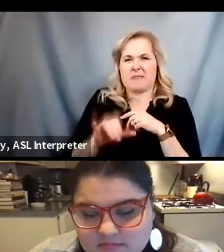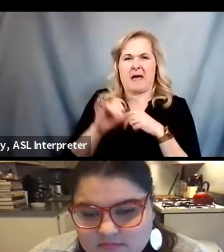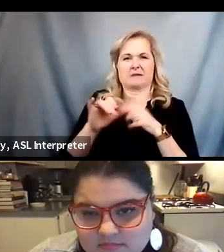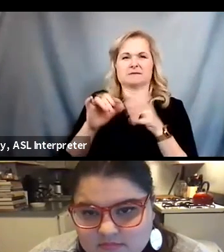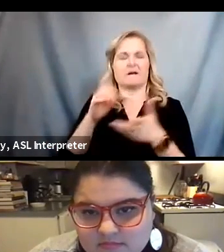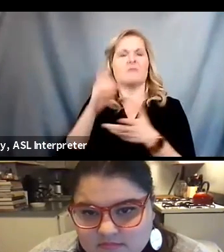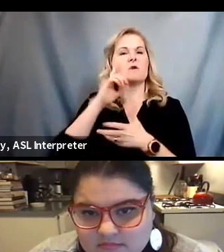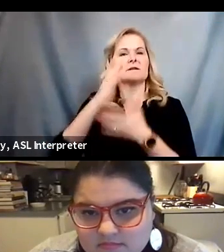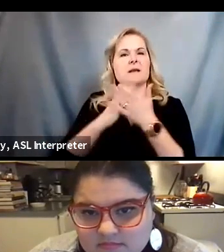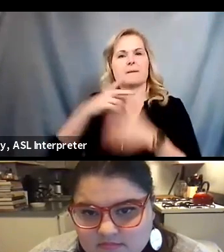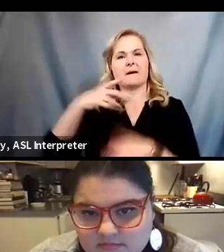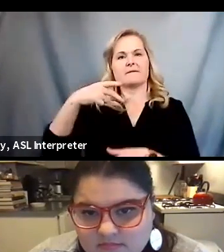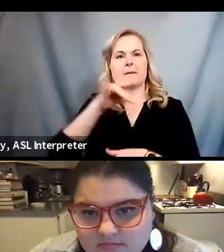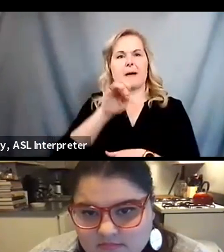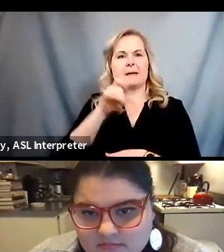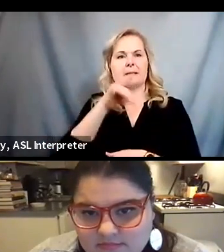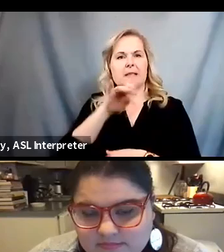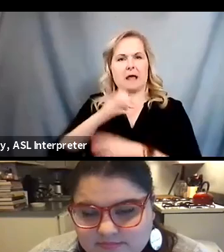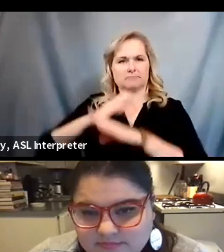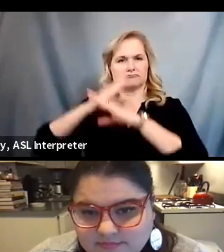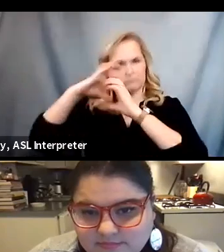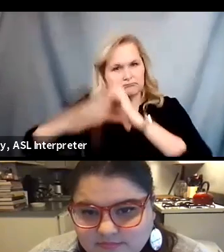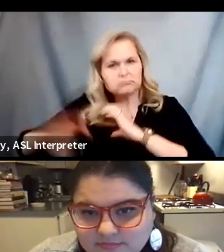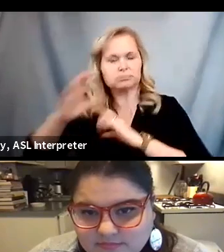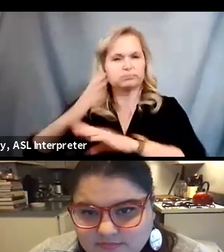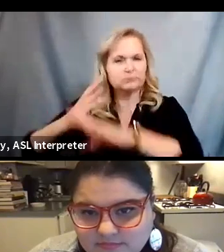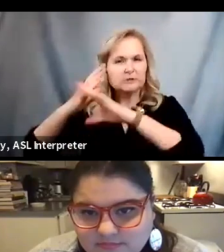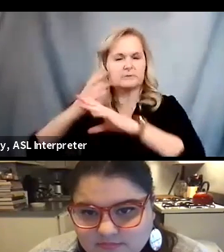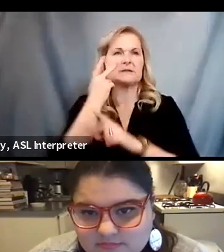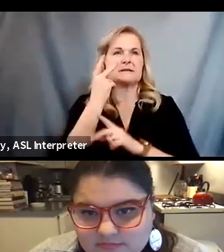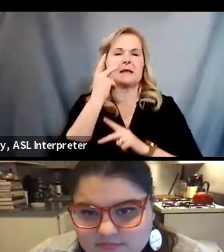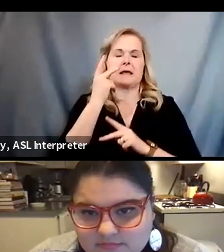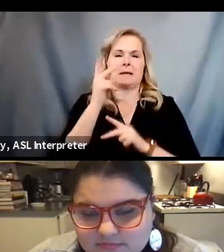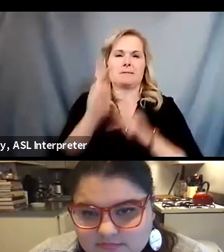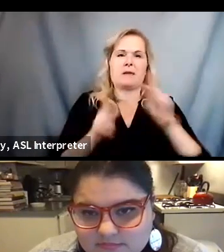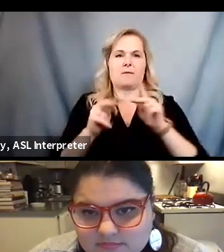Pipeline protectors. We see people around the world